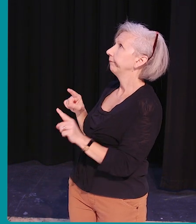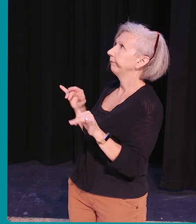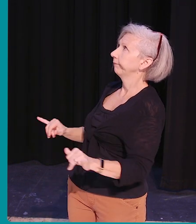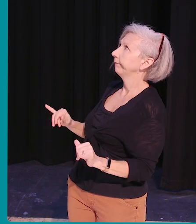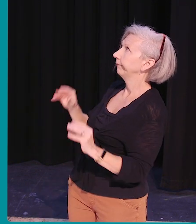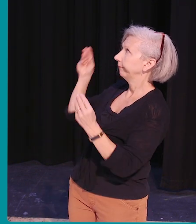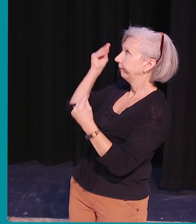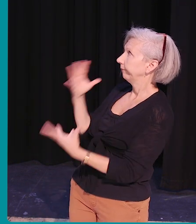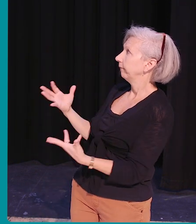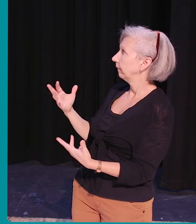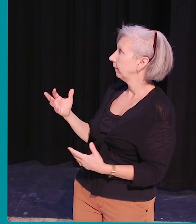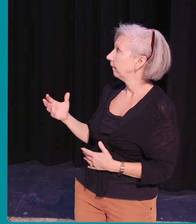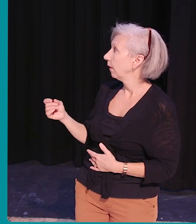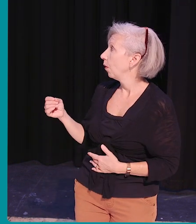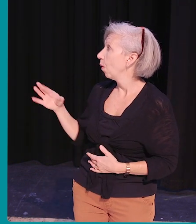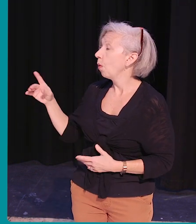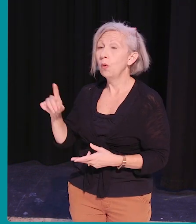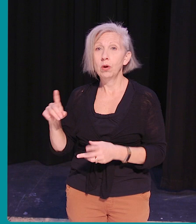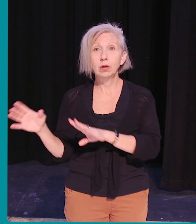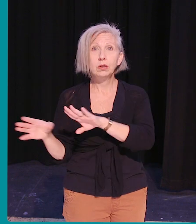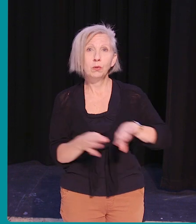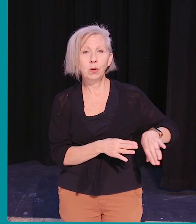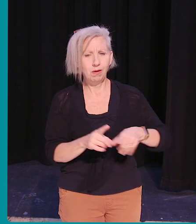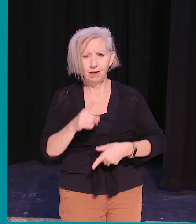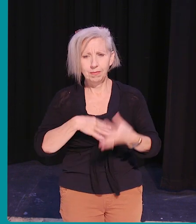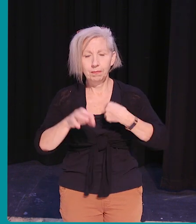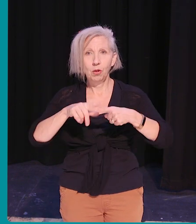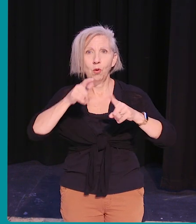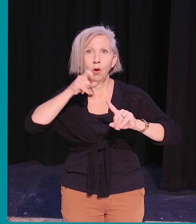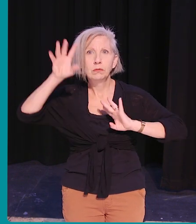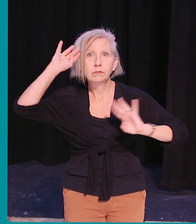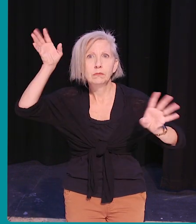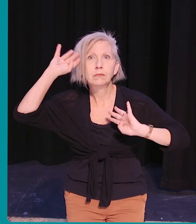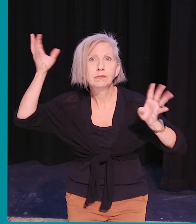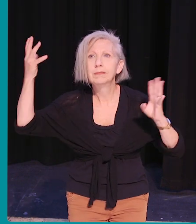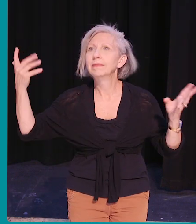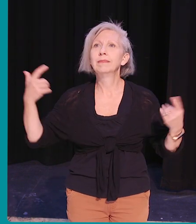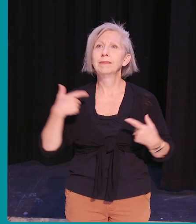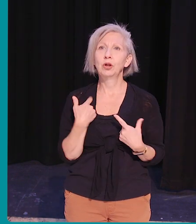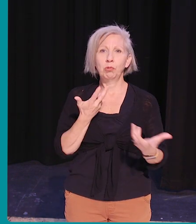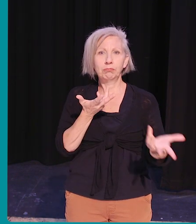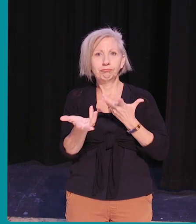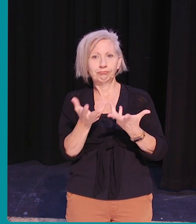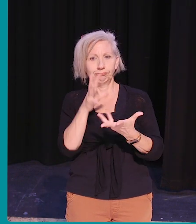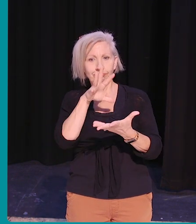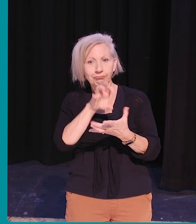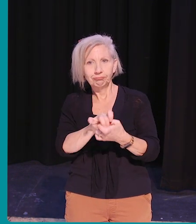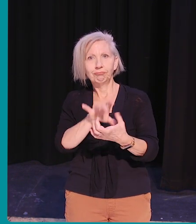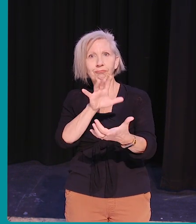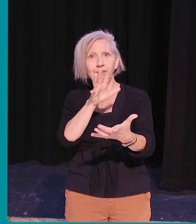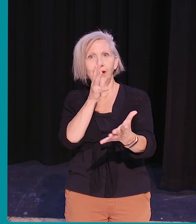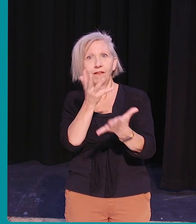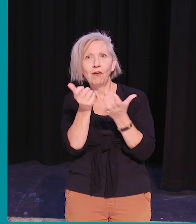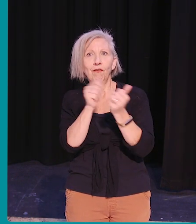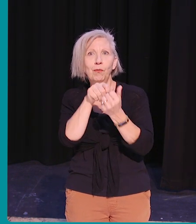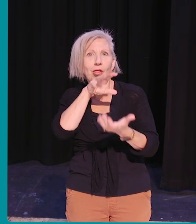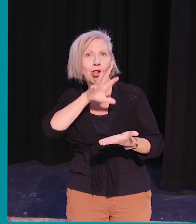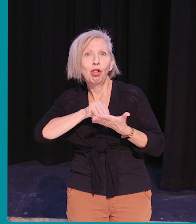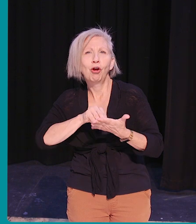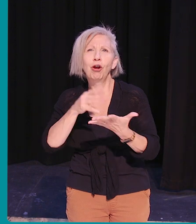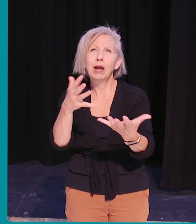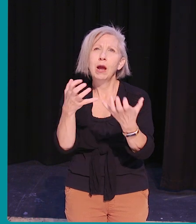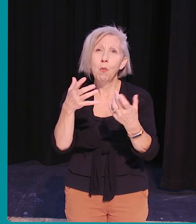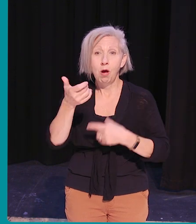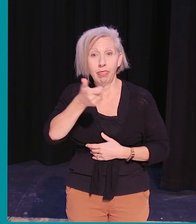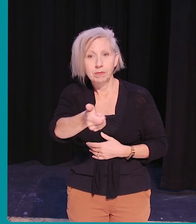Or do we want bakers? Do we want makers? Do we want creators and doers who are actively engaged in their learning and doing awesome things that hopefully make a difference in the